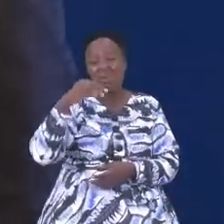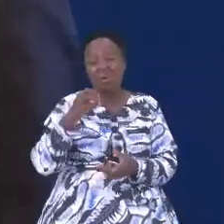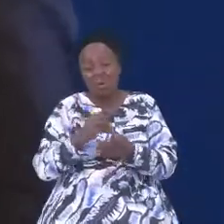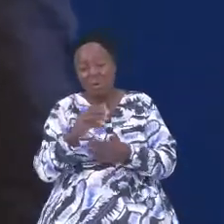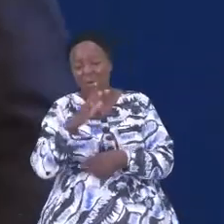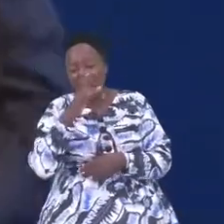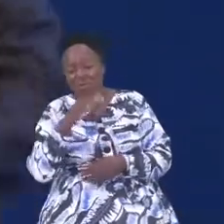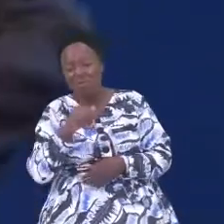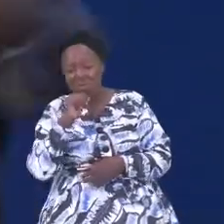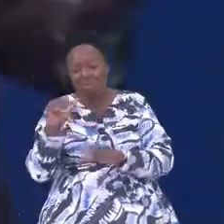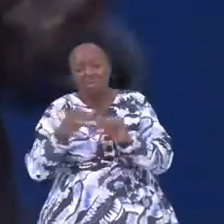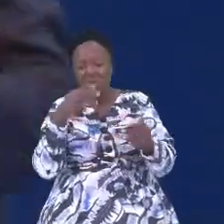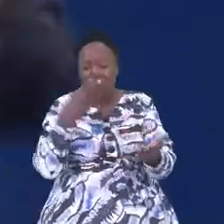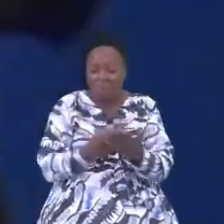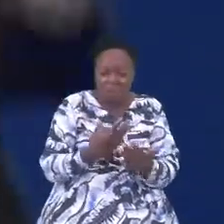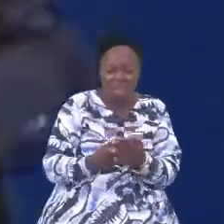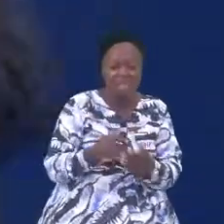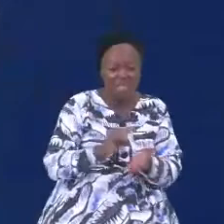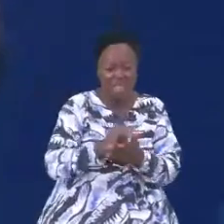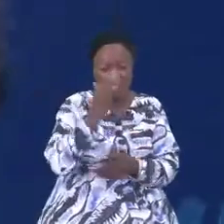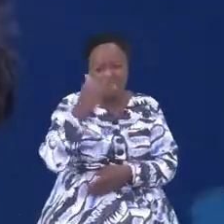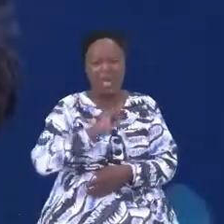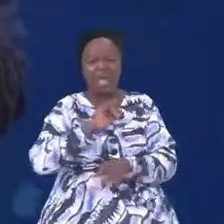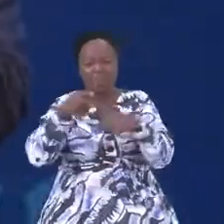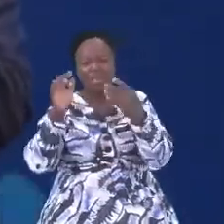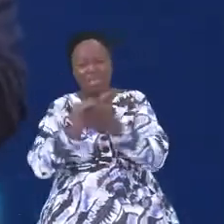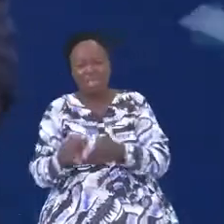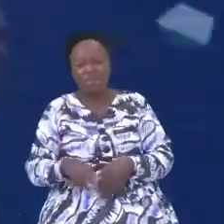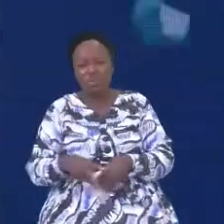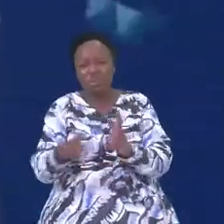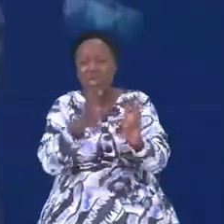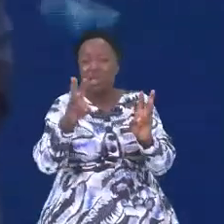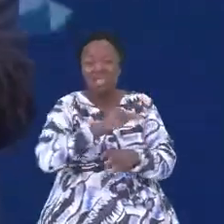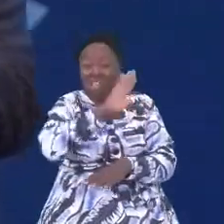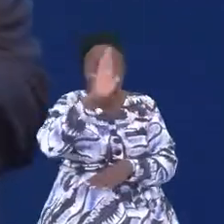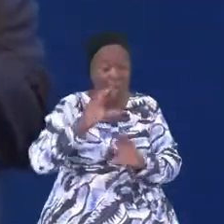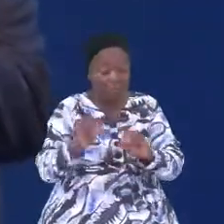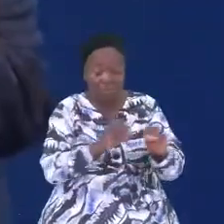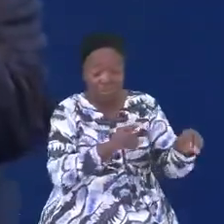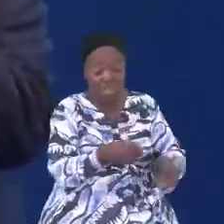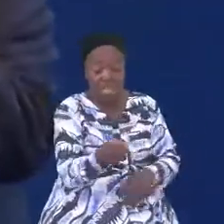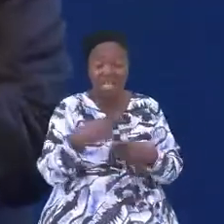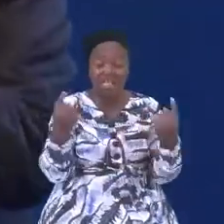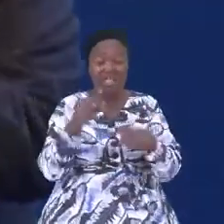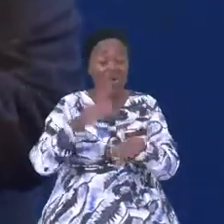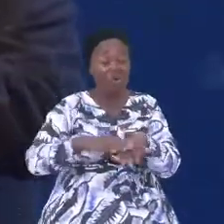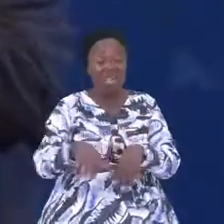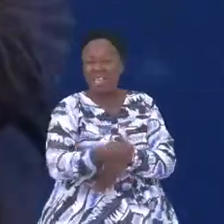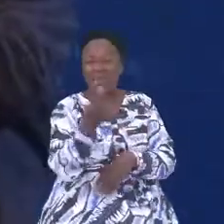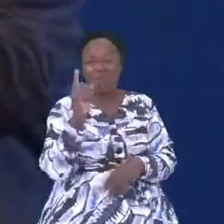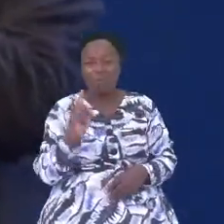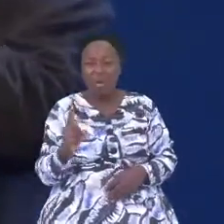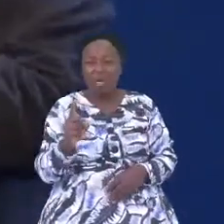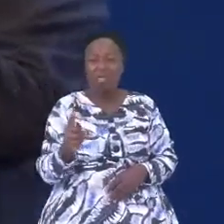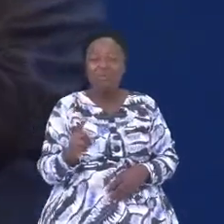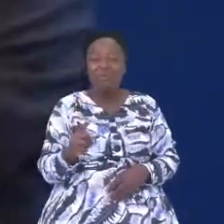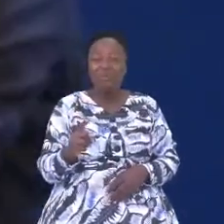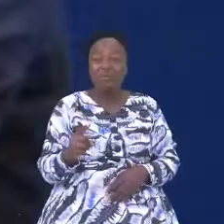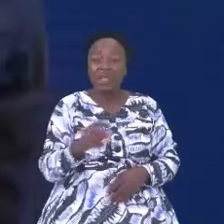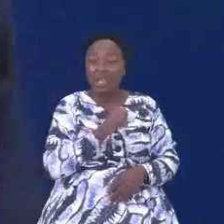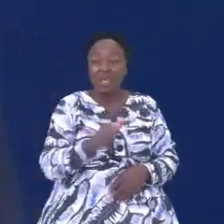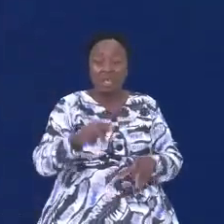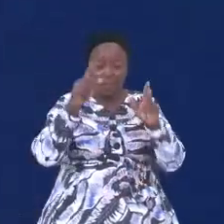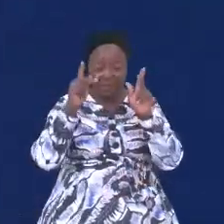doing well, therefore I went that way." They didn't lay their sin on anybody. A person that